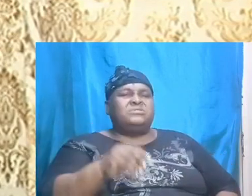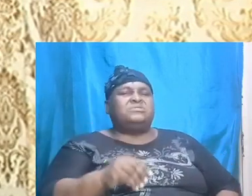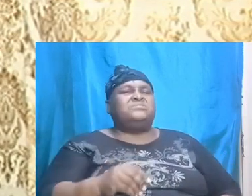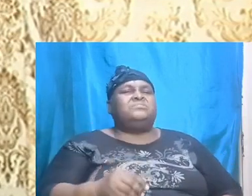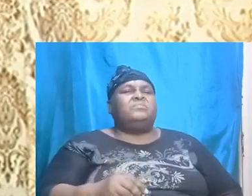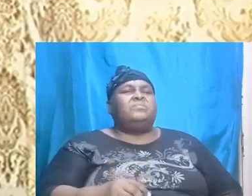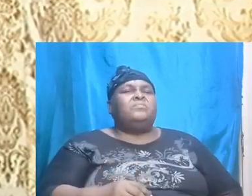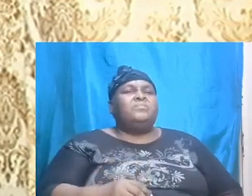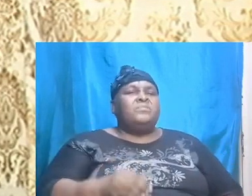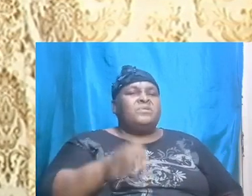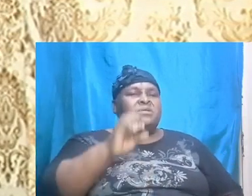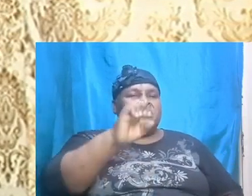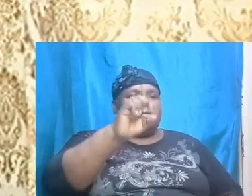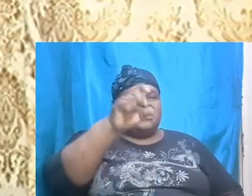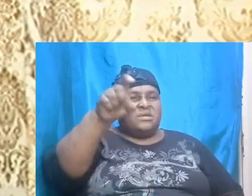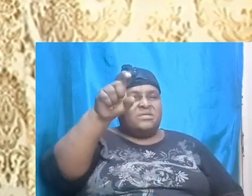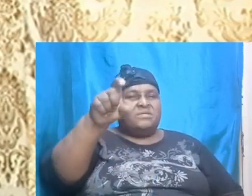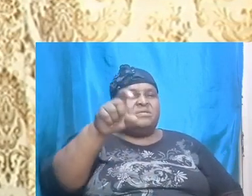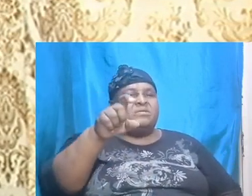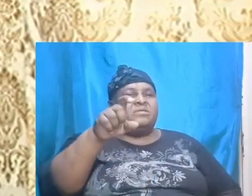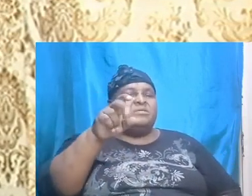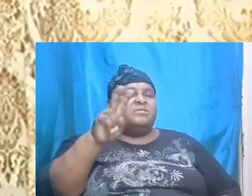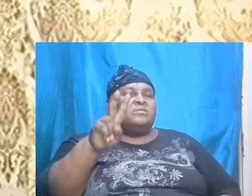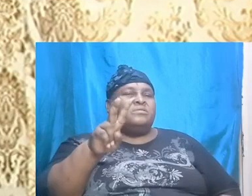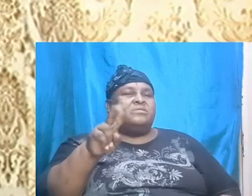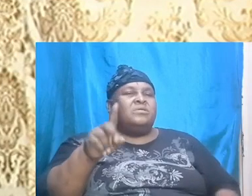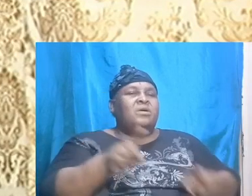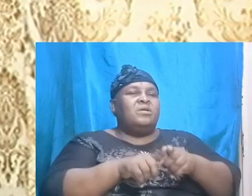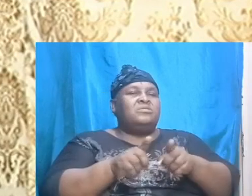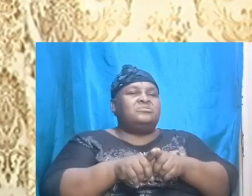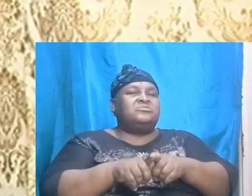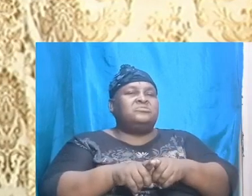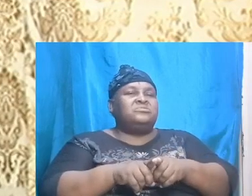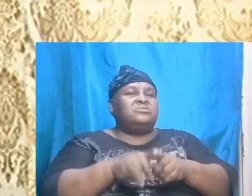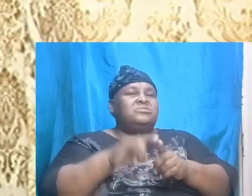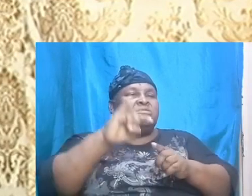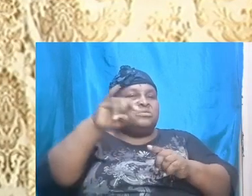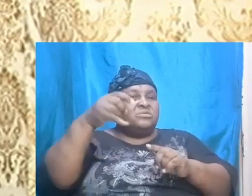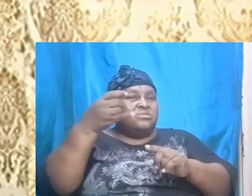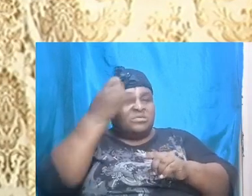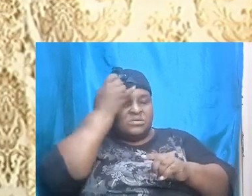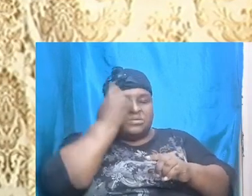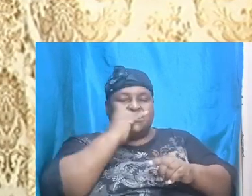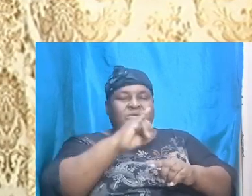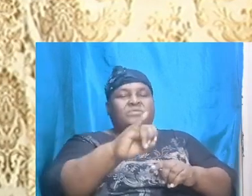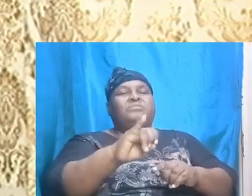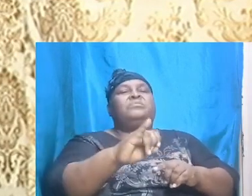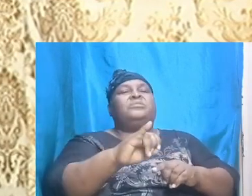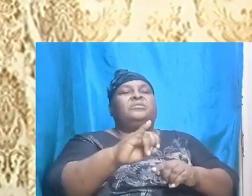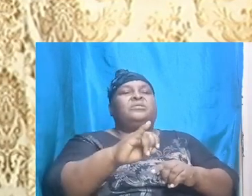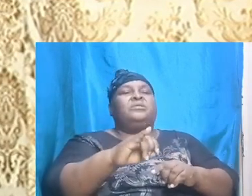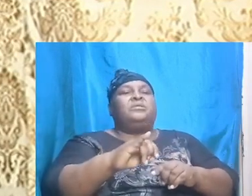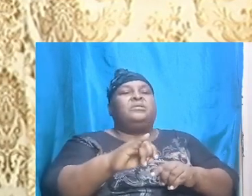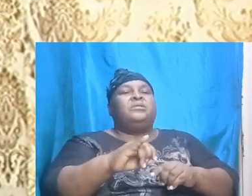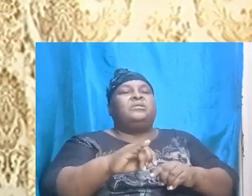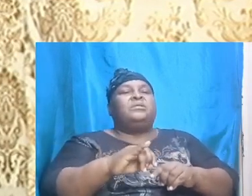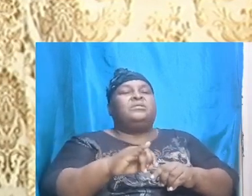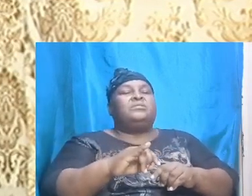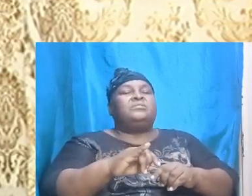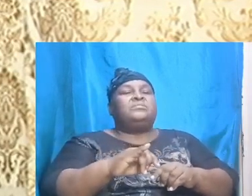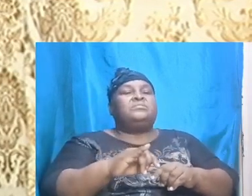one of the prophets who were also in Babylon at the time. Jeremiah is one of the prophets that we call a pre